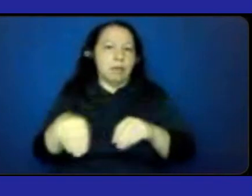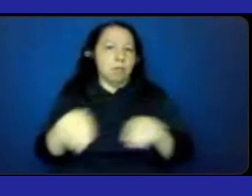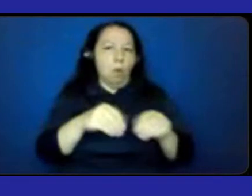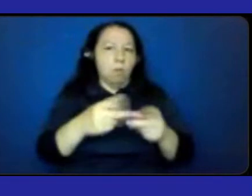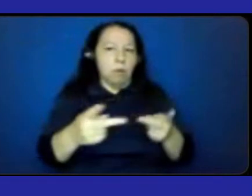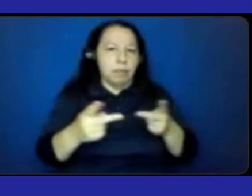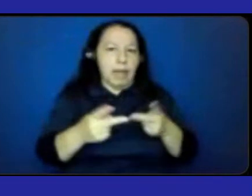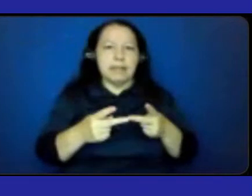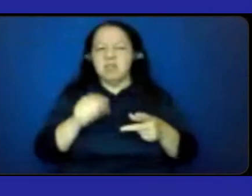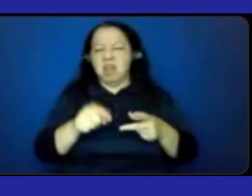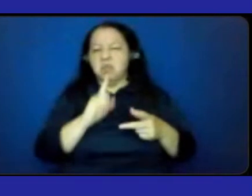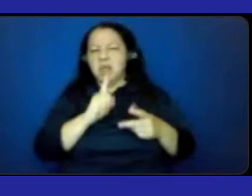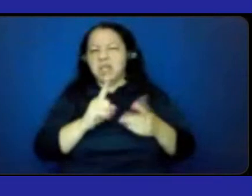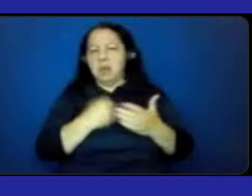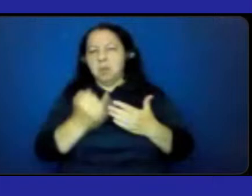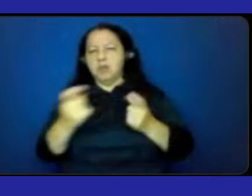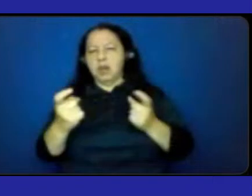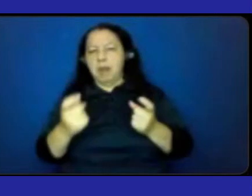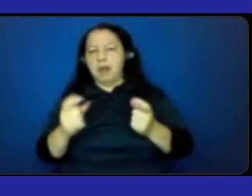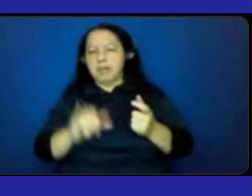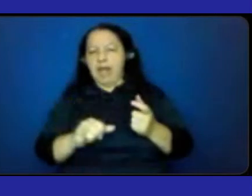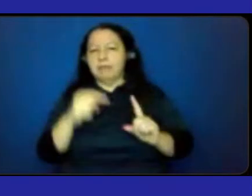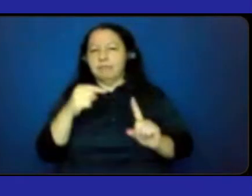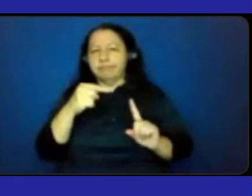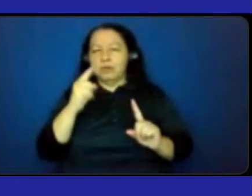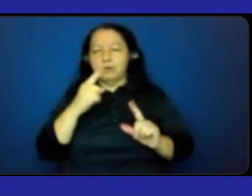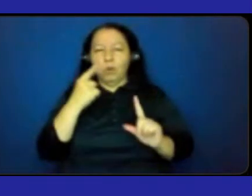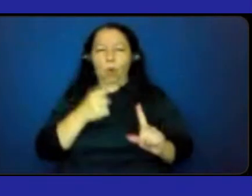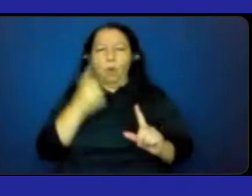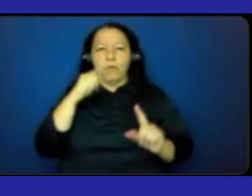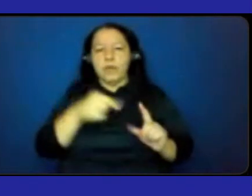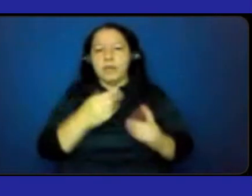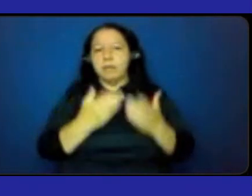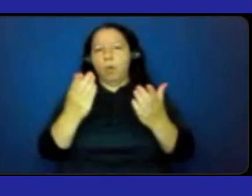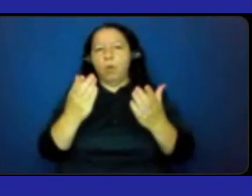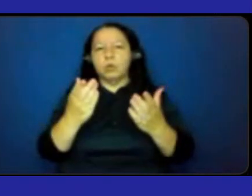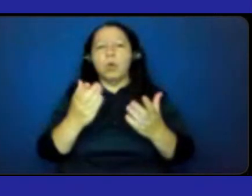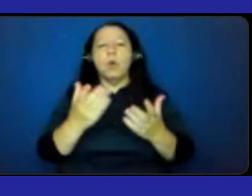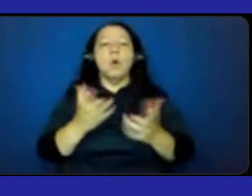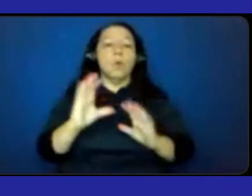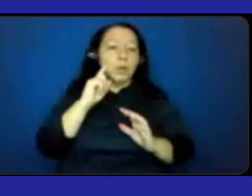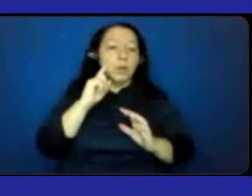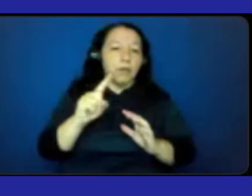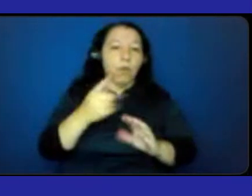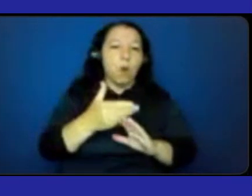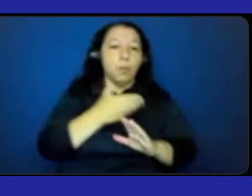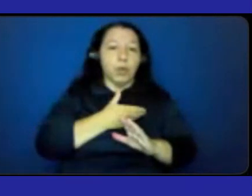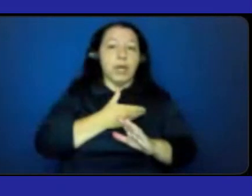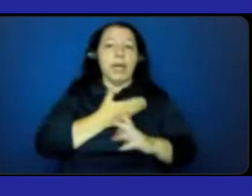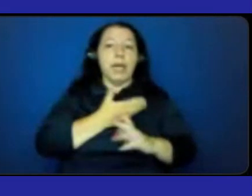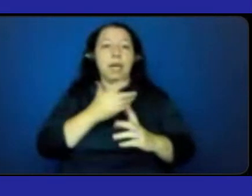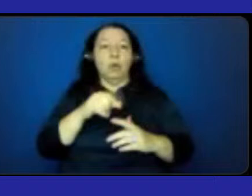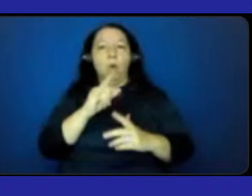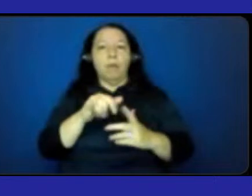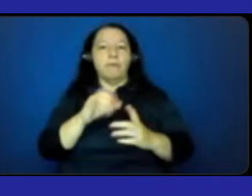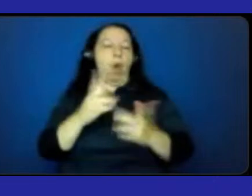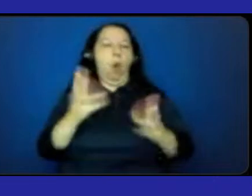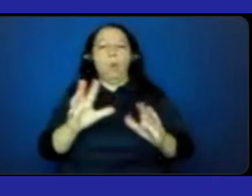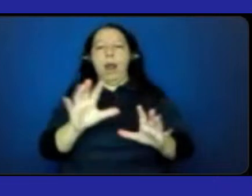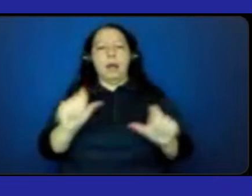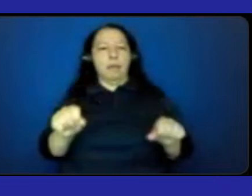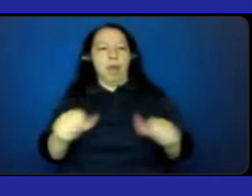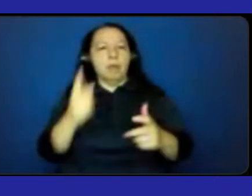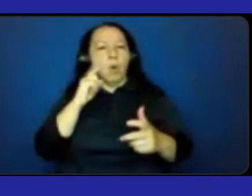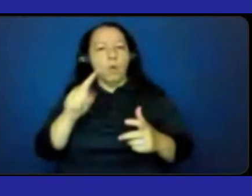about. So we're seeking to establish a roster of pre-qualified vendors to provide project management support with operational expectations, cost structures,